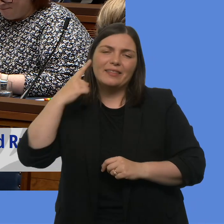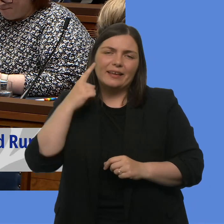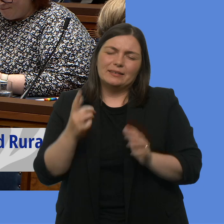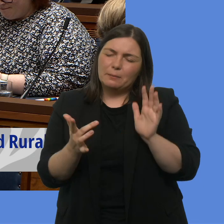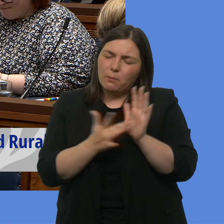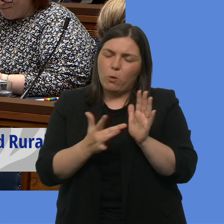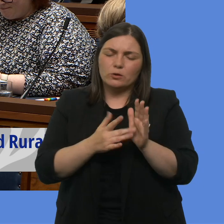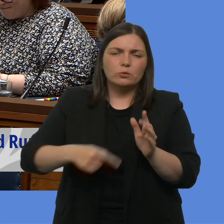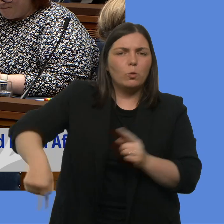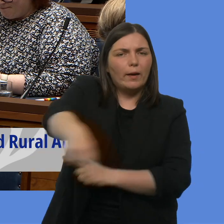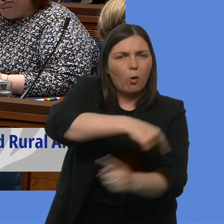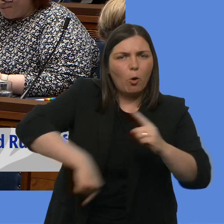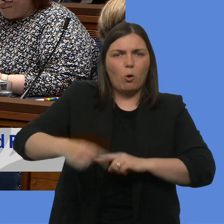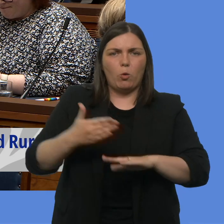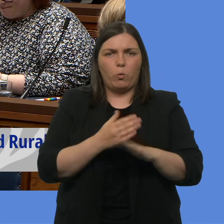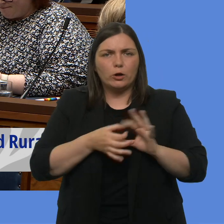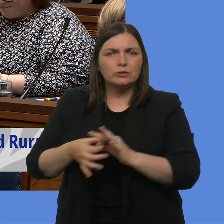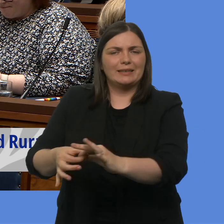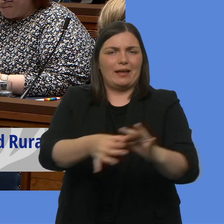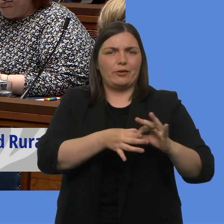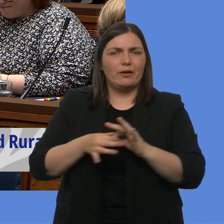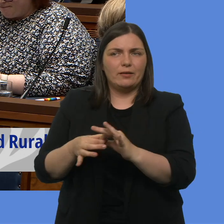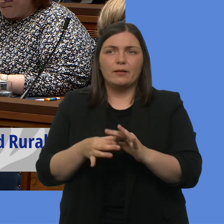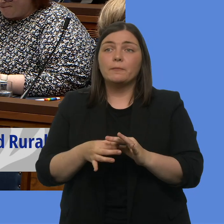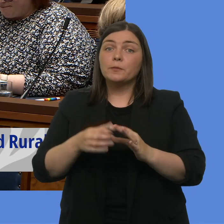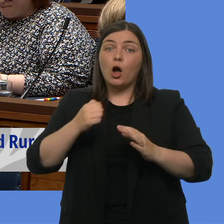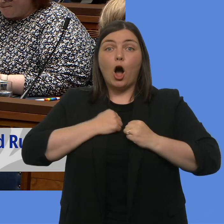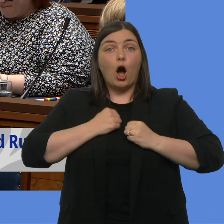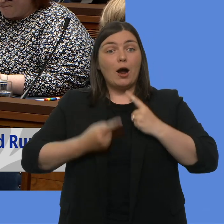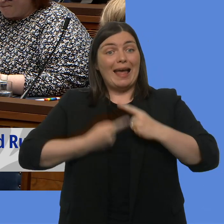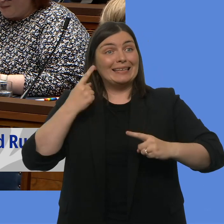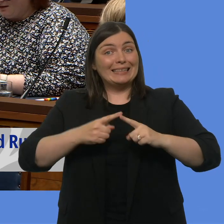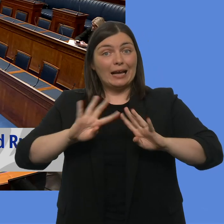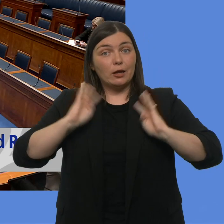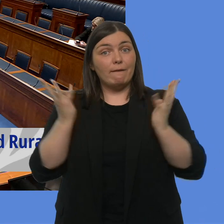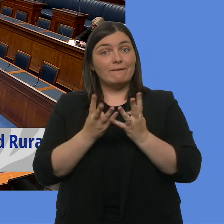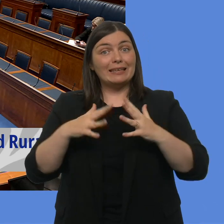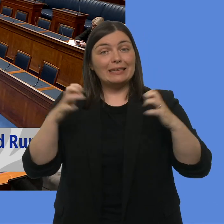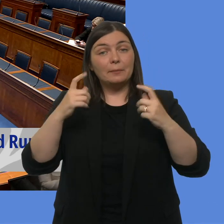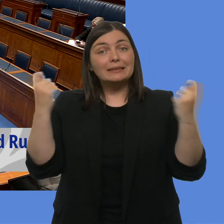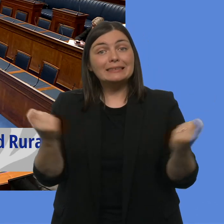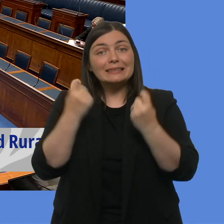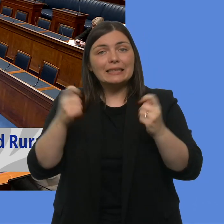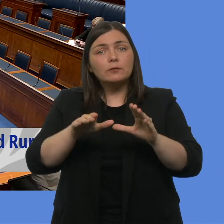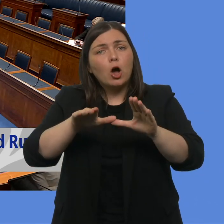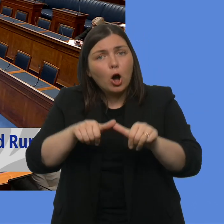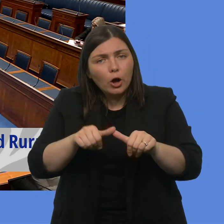Because the ultimate success of this Assembly and this Executive is how we can work together. Mr.